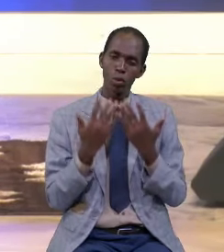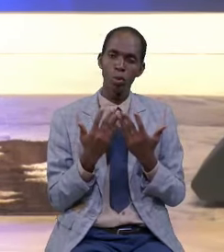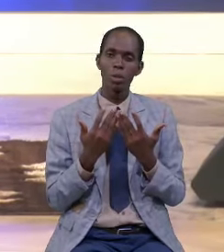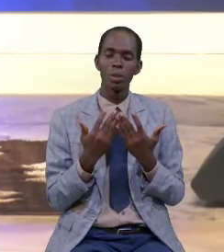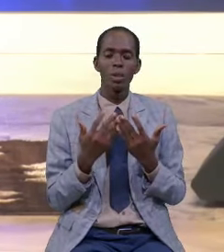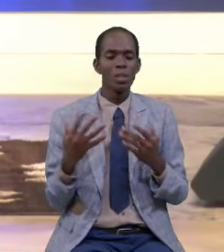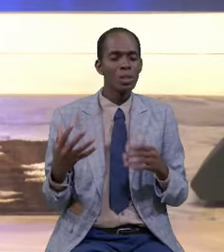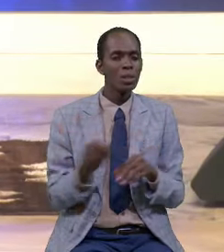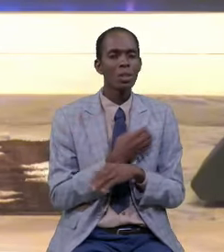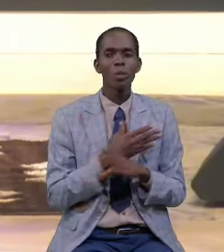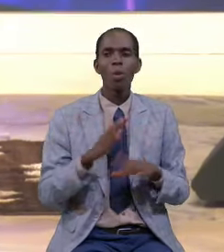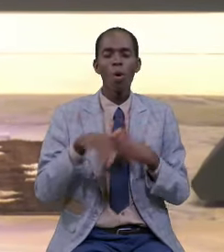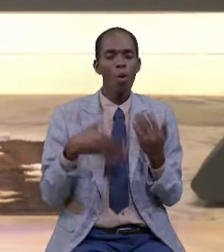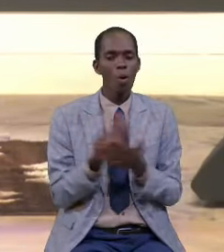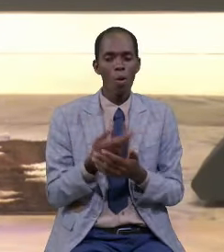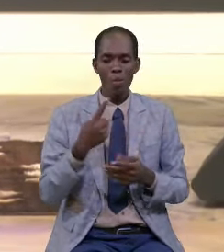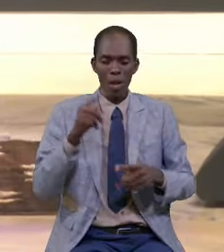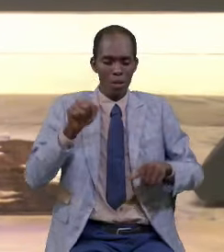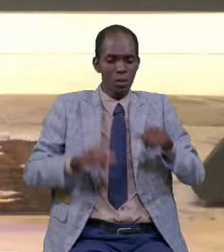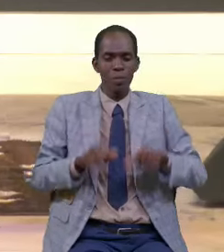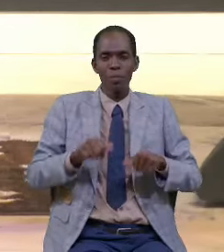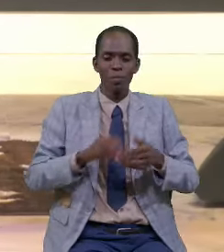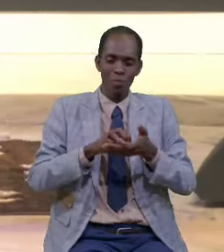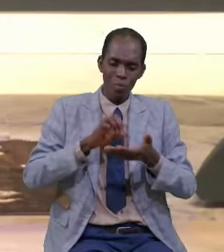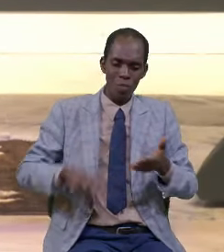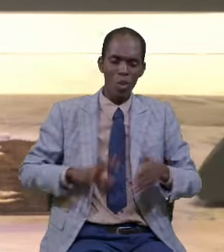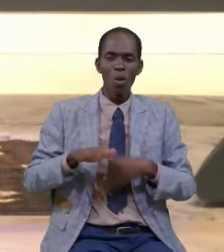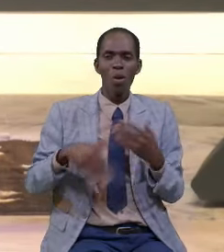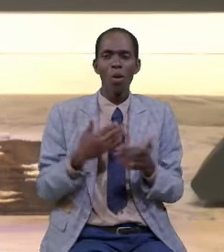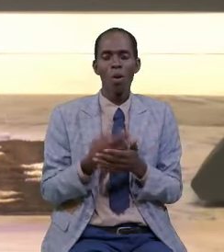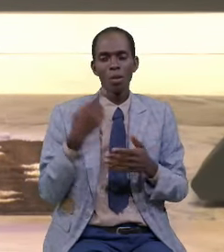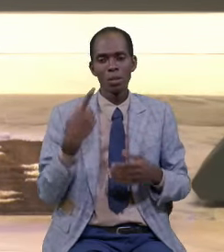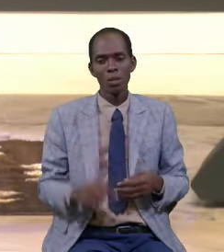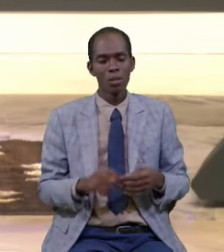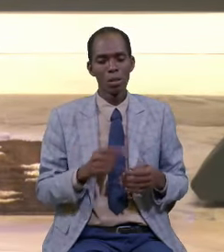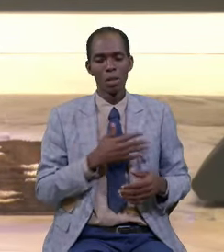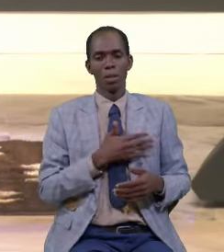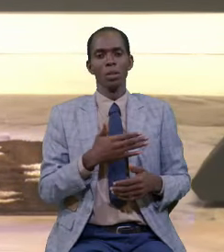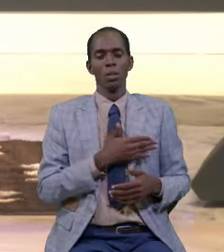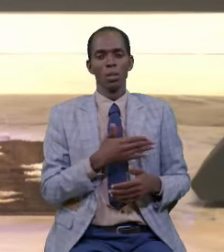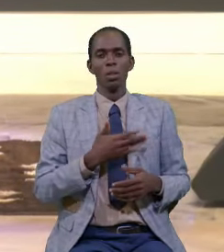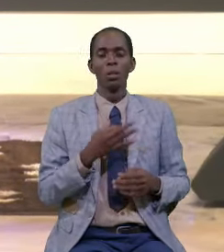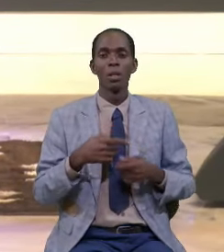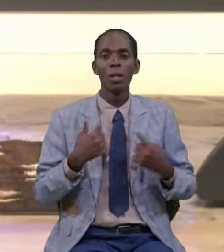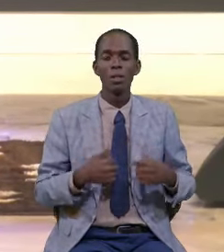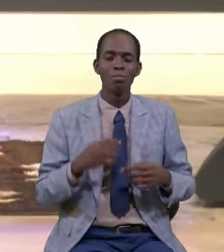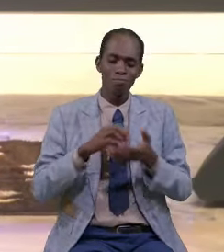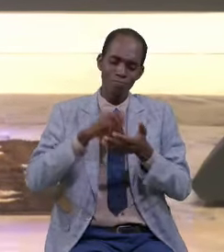away all the doubt. Take away all the palpitation of the heart. Take away